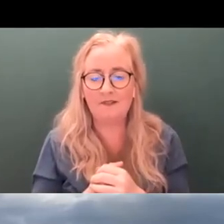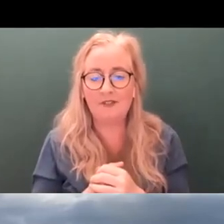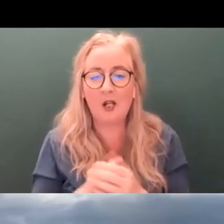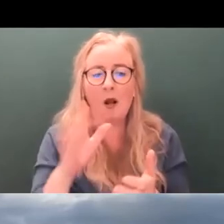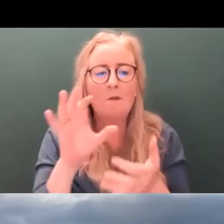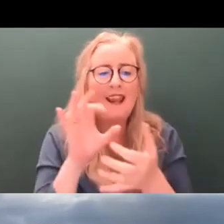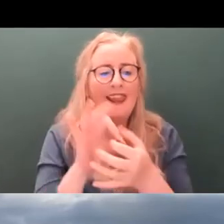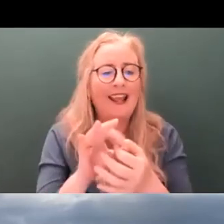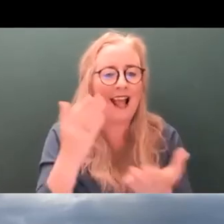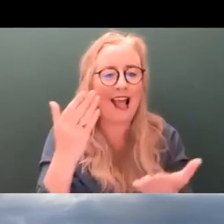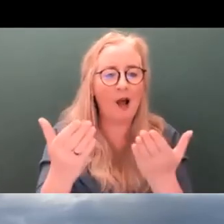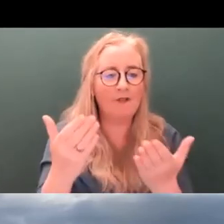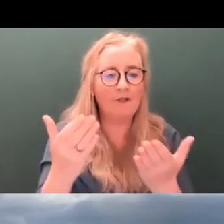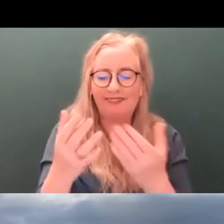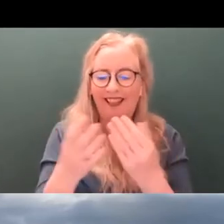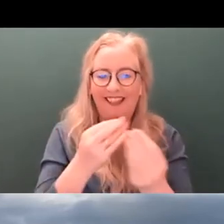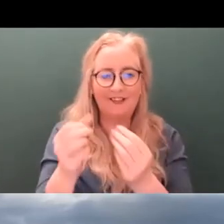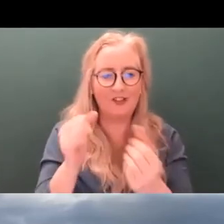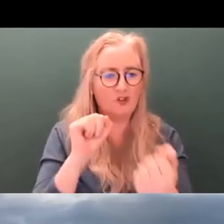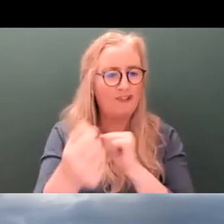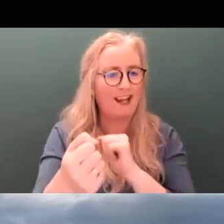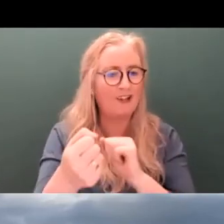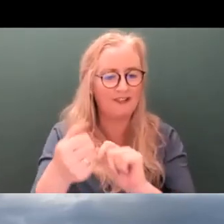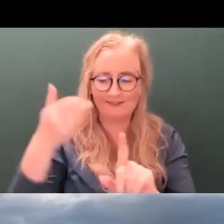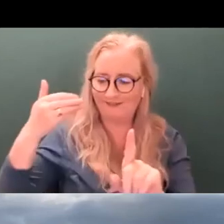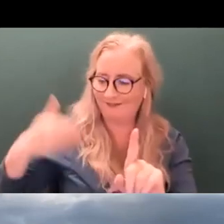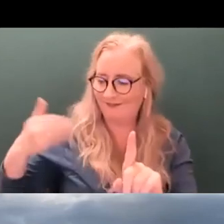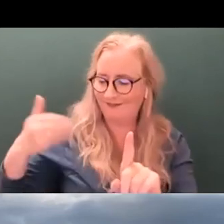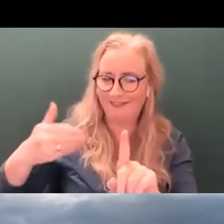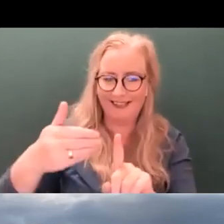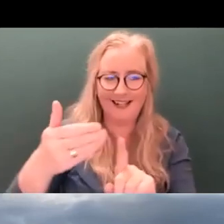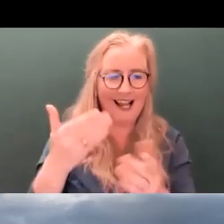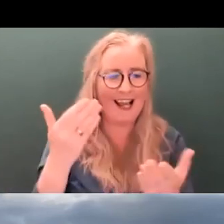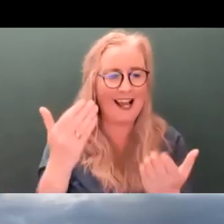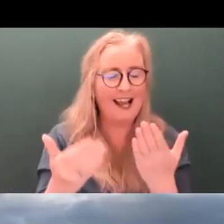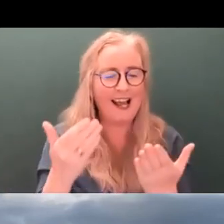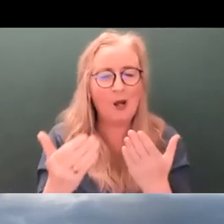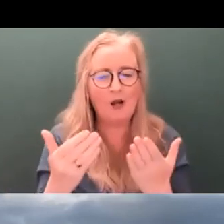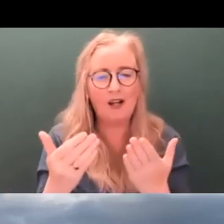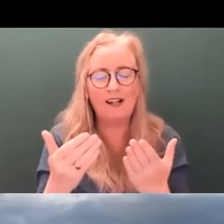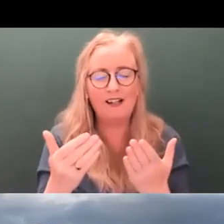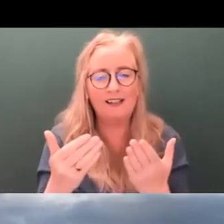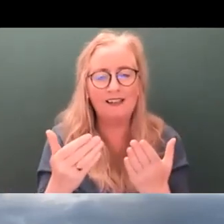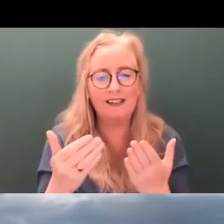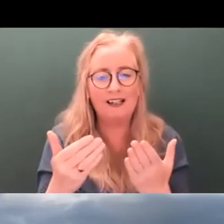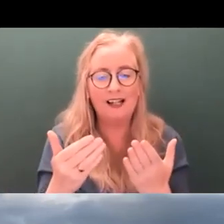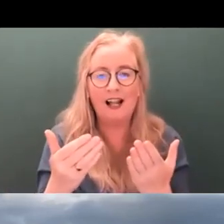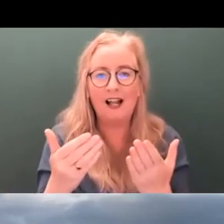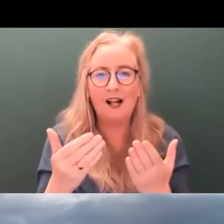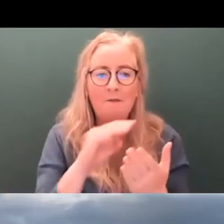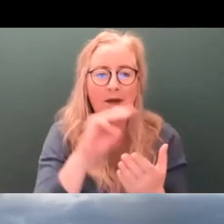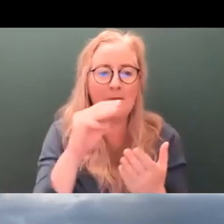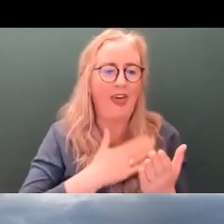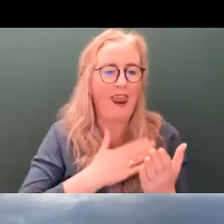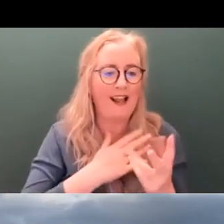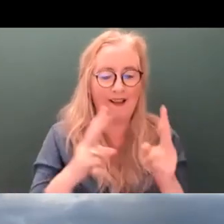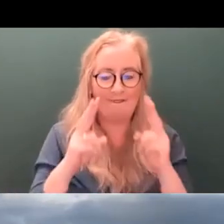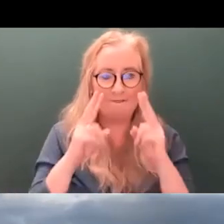have changed from how people respond to video, and audio